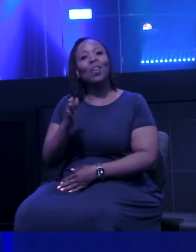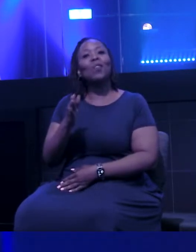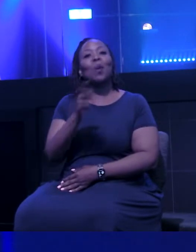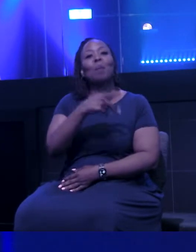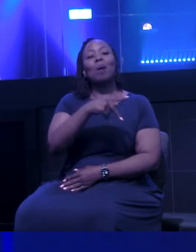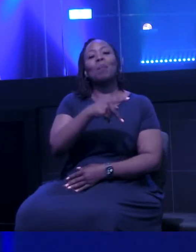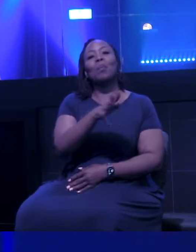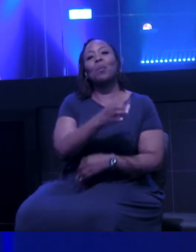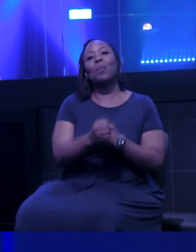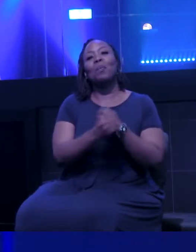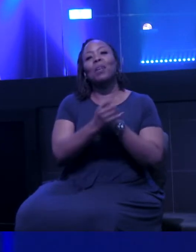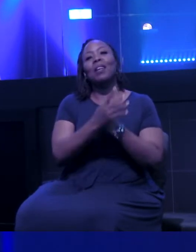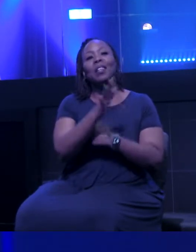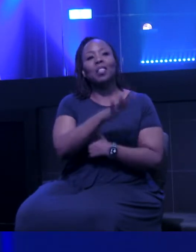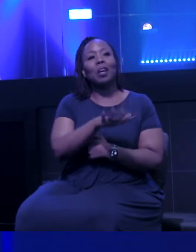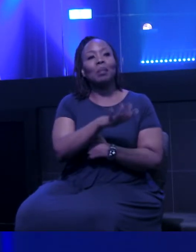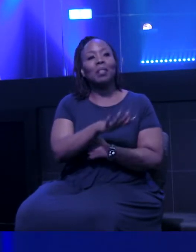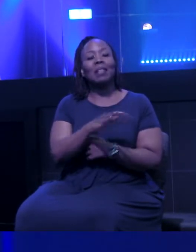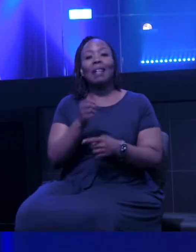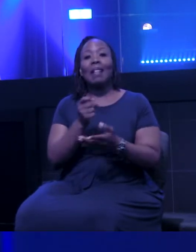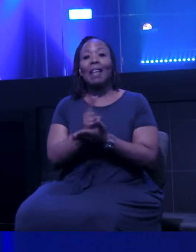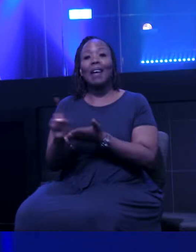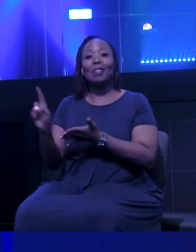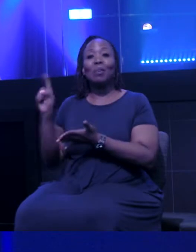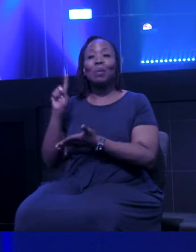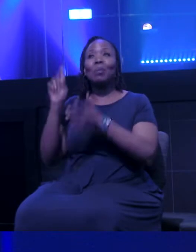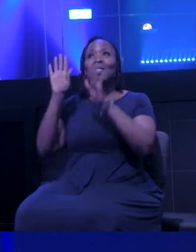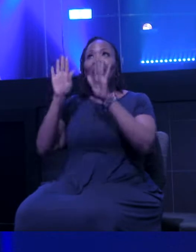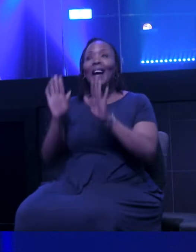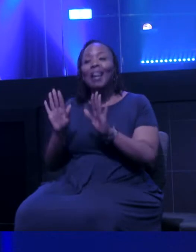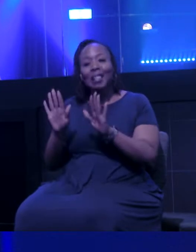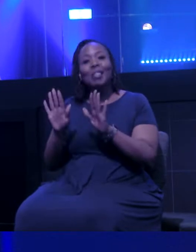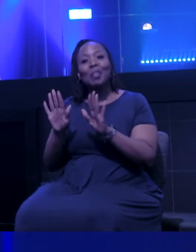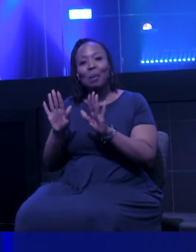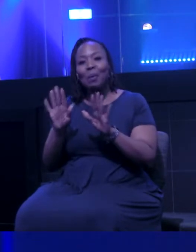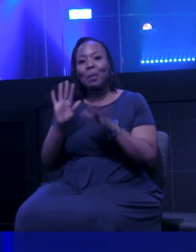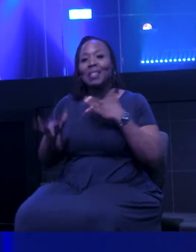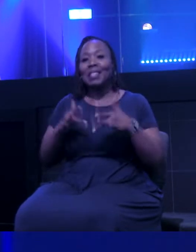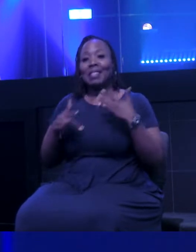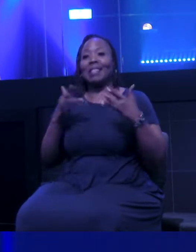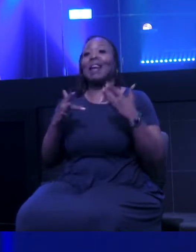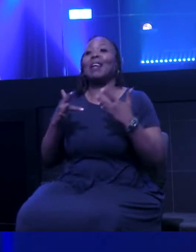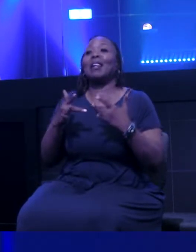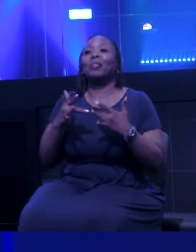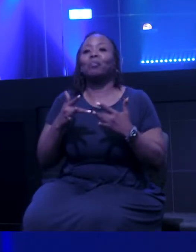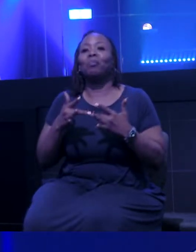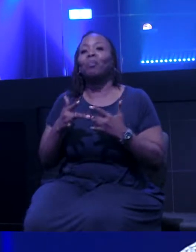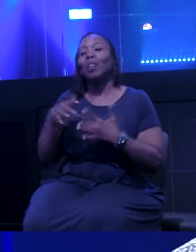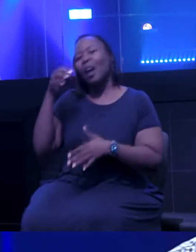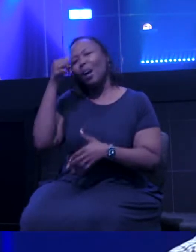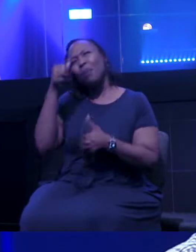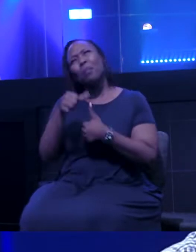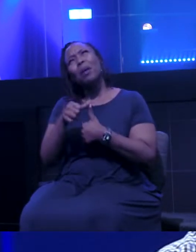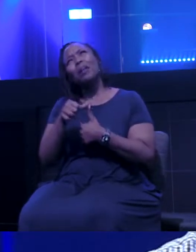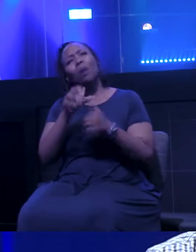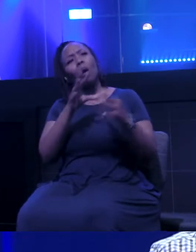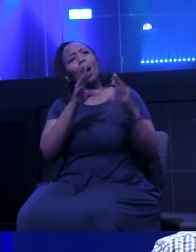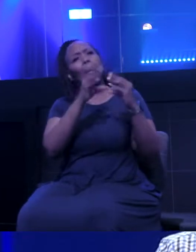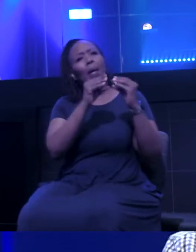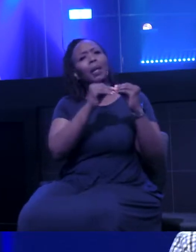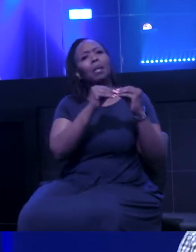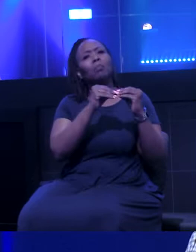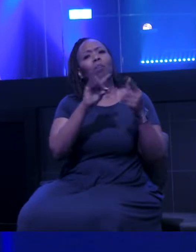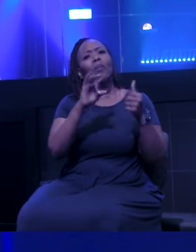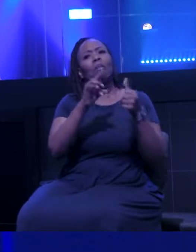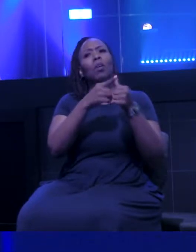I gotta tell you, last service was so awesome and so exciting about that as we did that. I met our campus pastor via Zoom